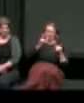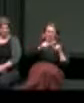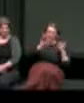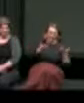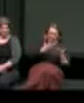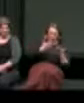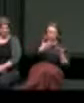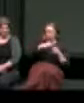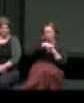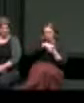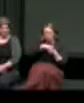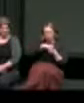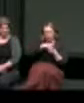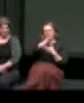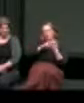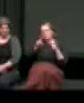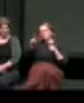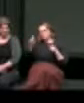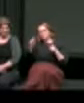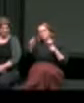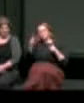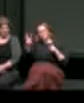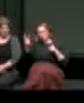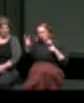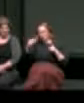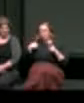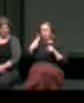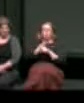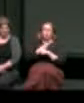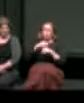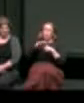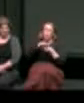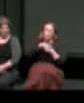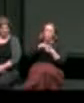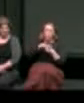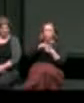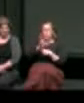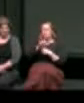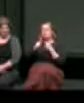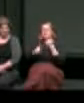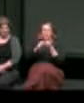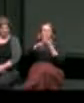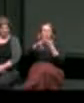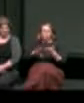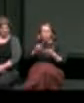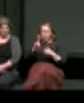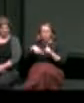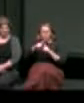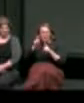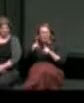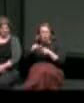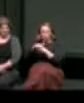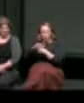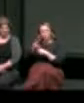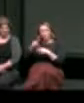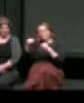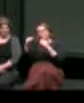So we're staying locally. We use local subcontractors when needed, local vendors.